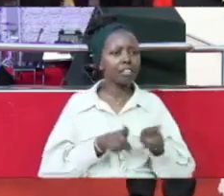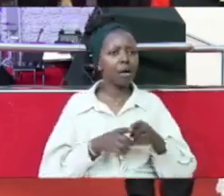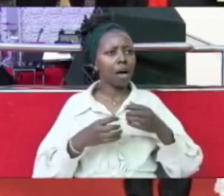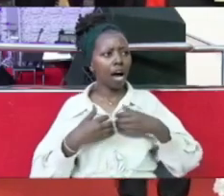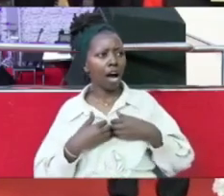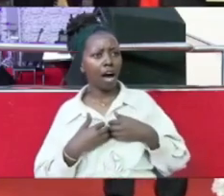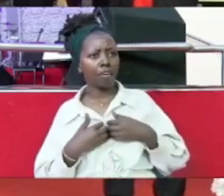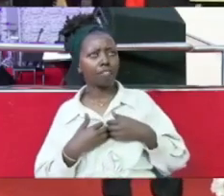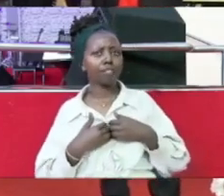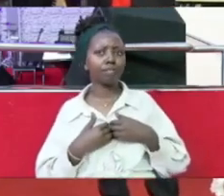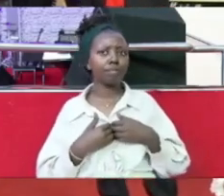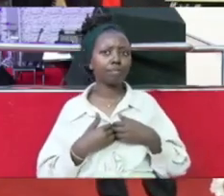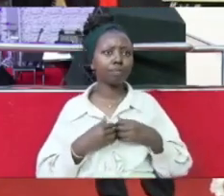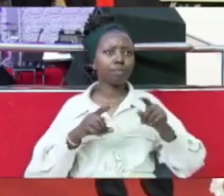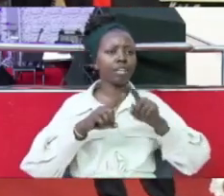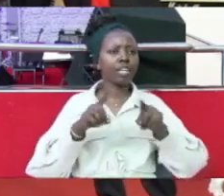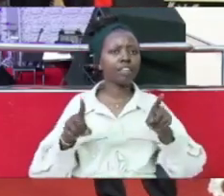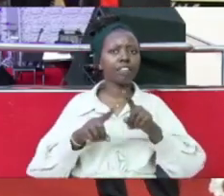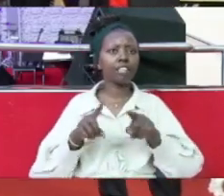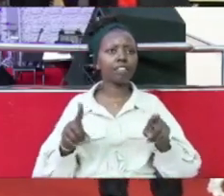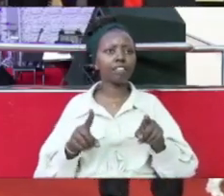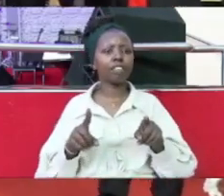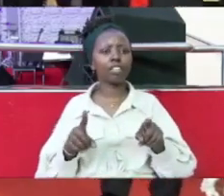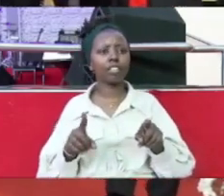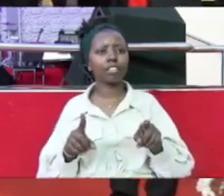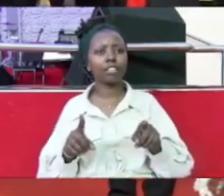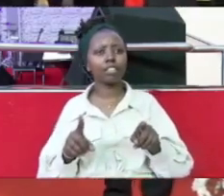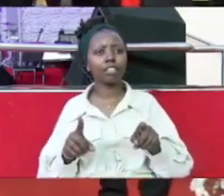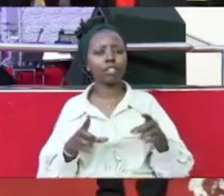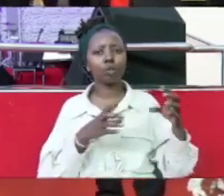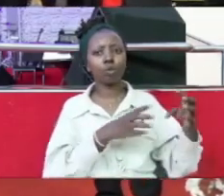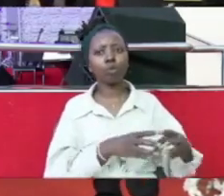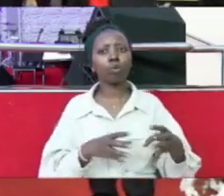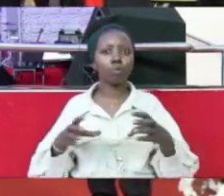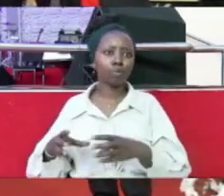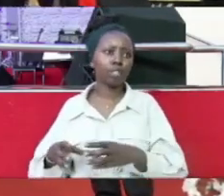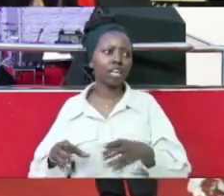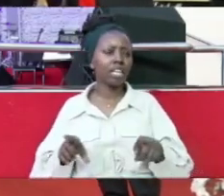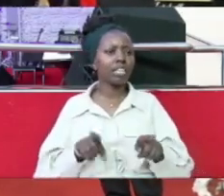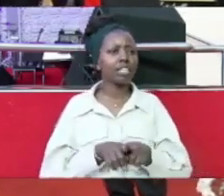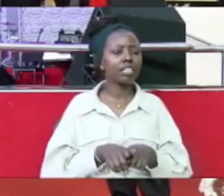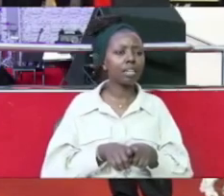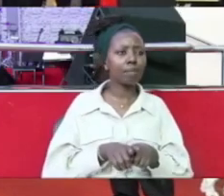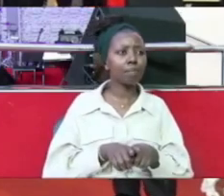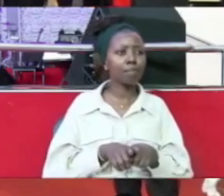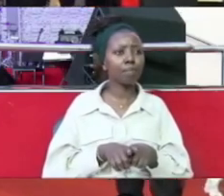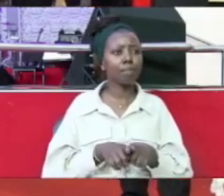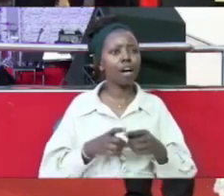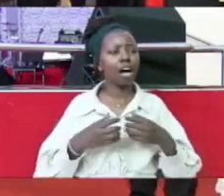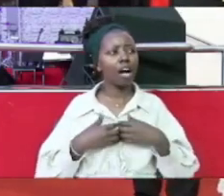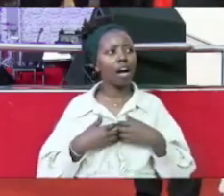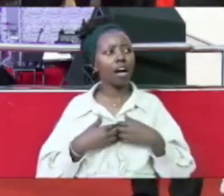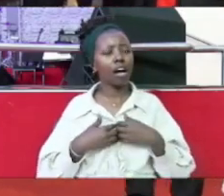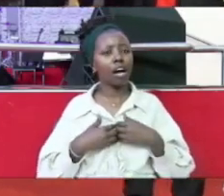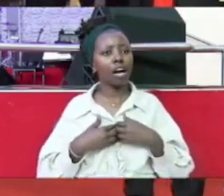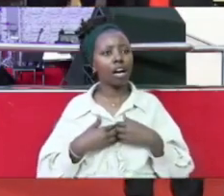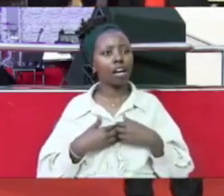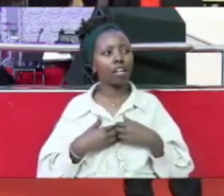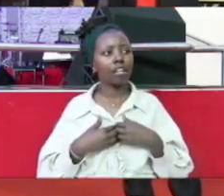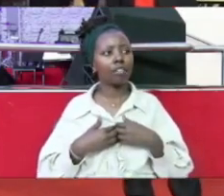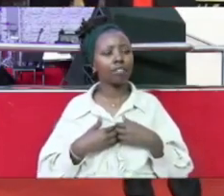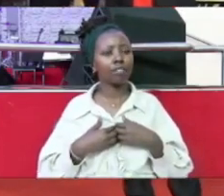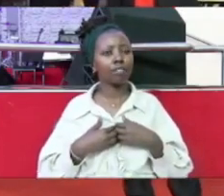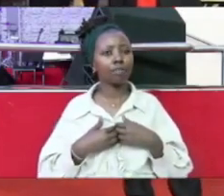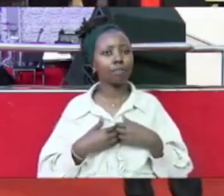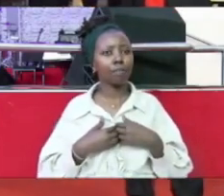the departments. Na pia tunazo idara. We have ministries. Na tunazo huduma. We also have workplaces and our neighborhoods. Na pia